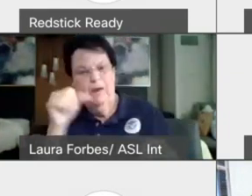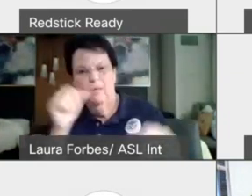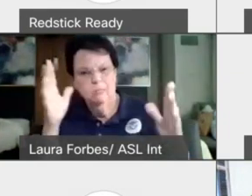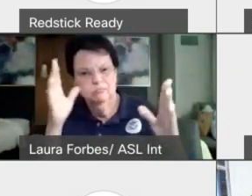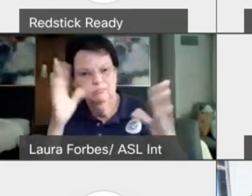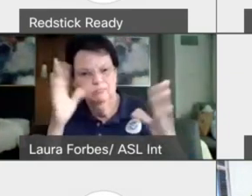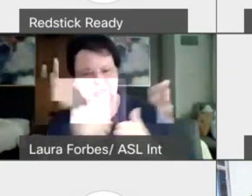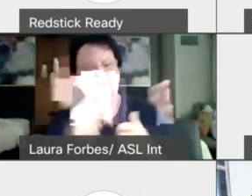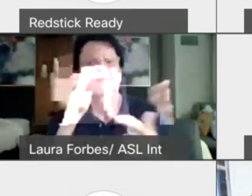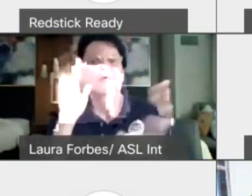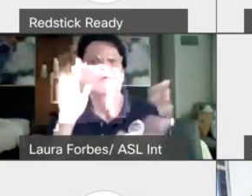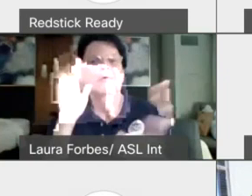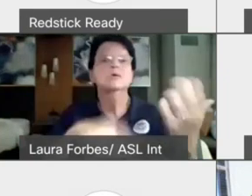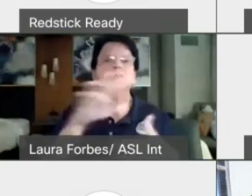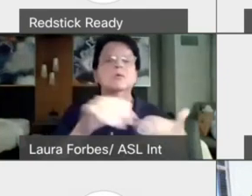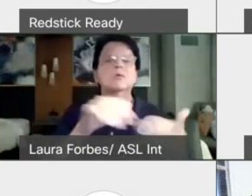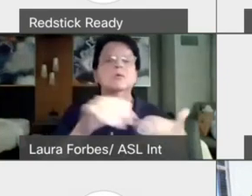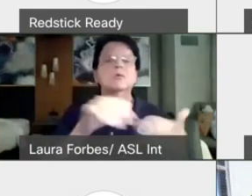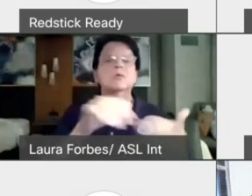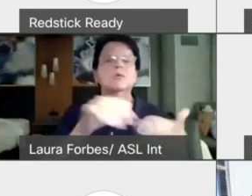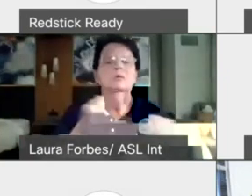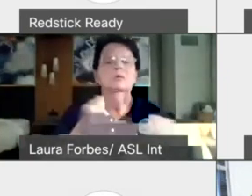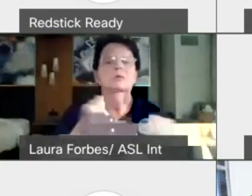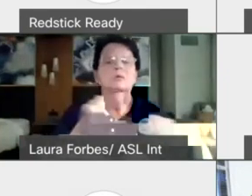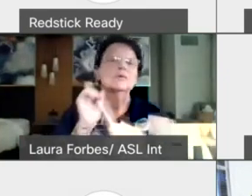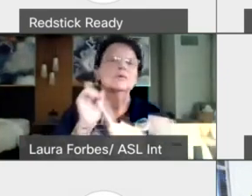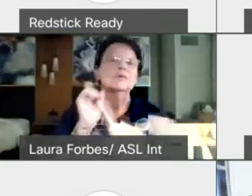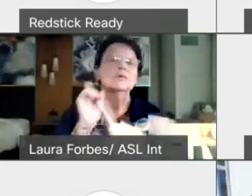definitely be in posture to respond to it immediately.